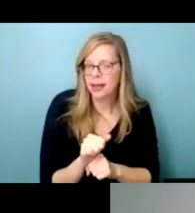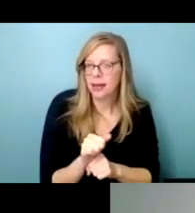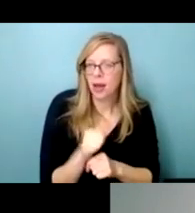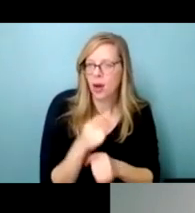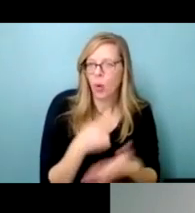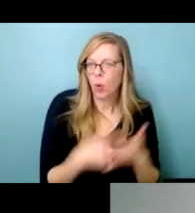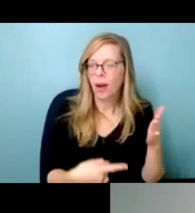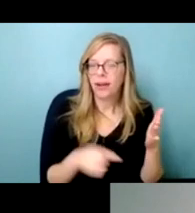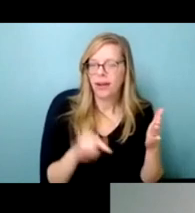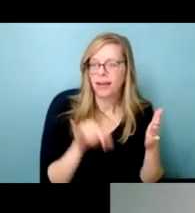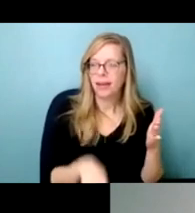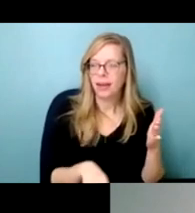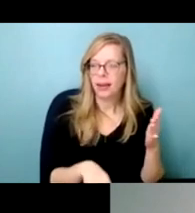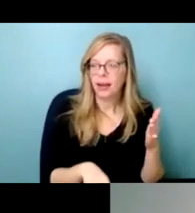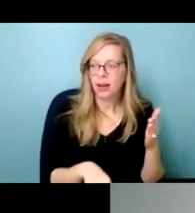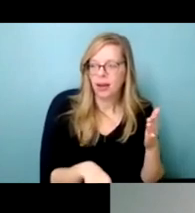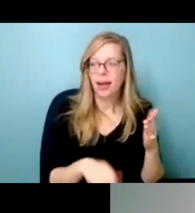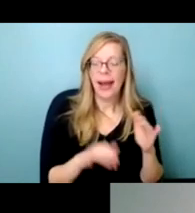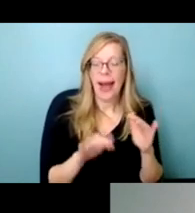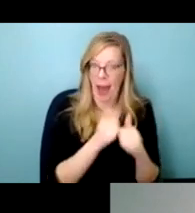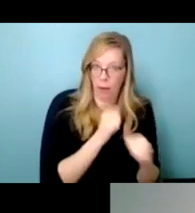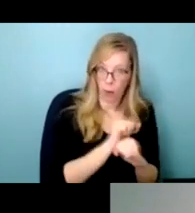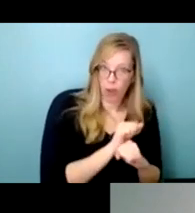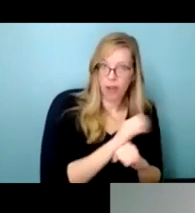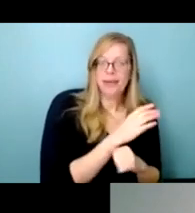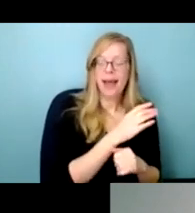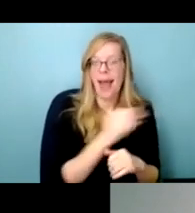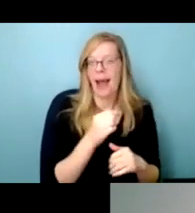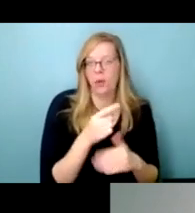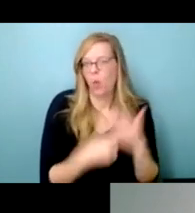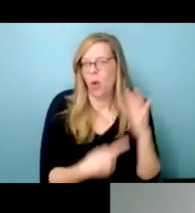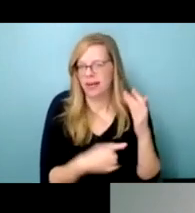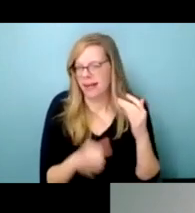that, so basically how it works and what it's going to support?